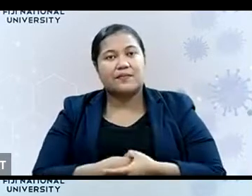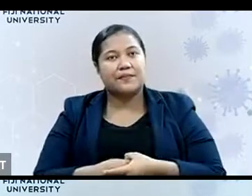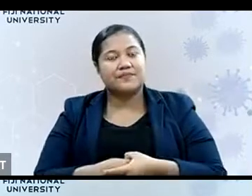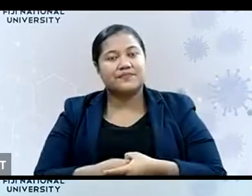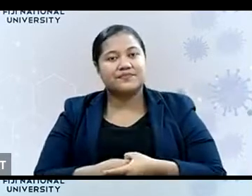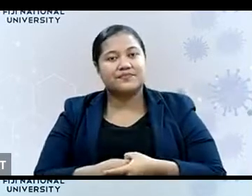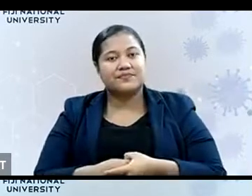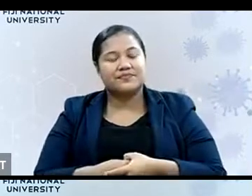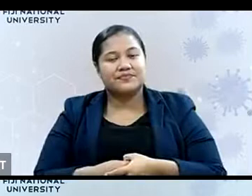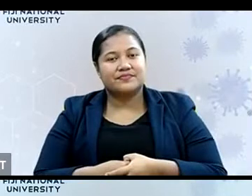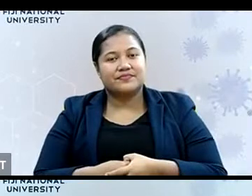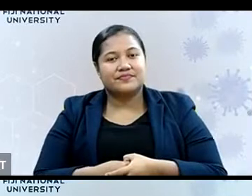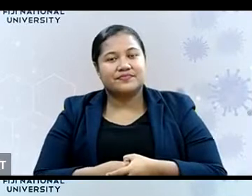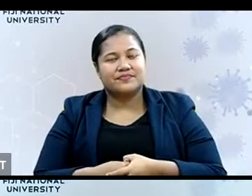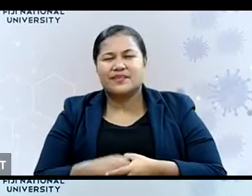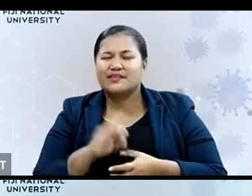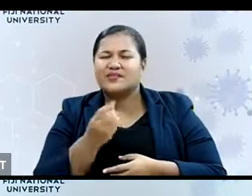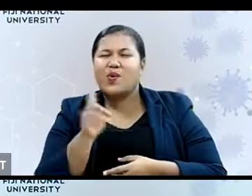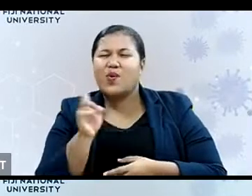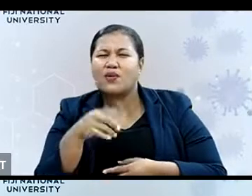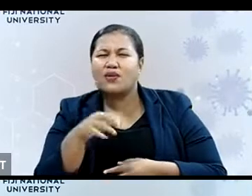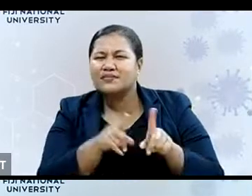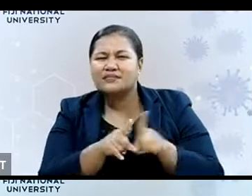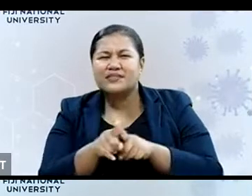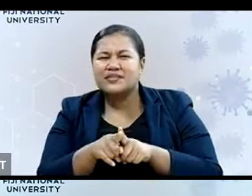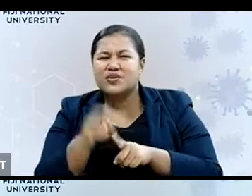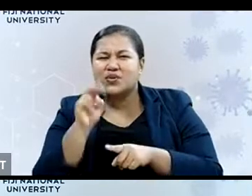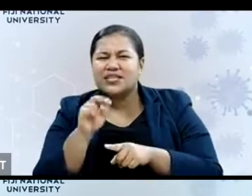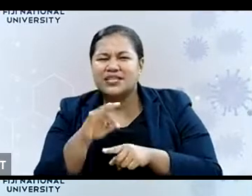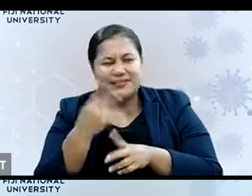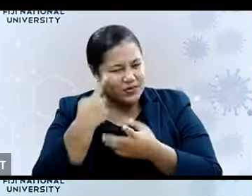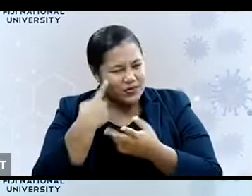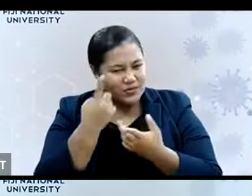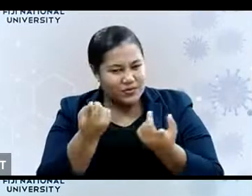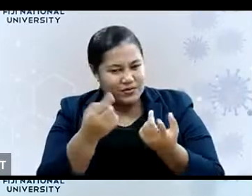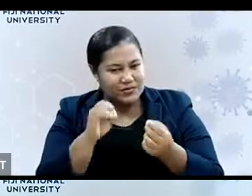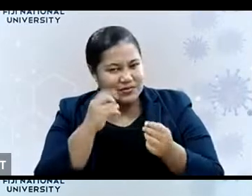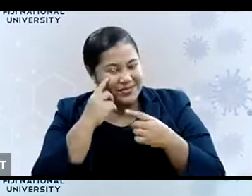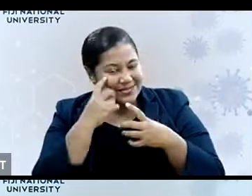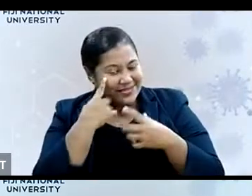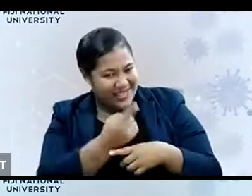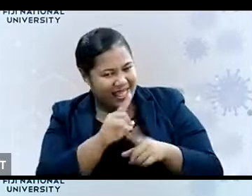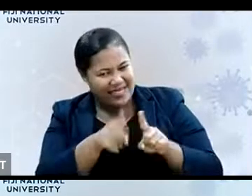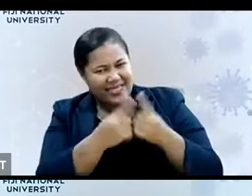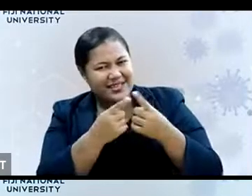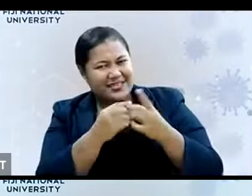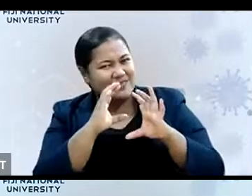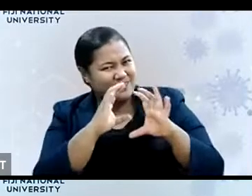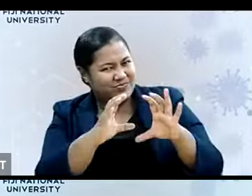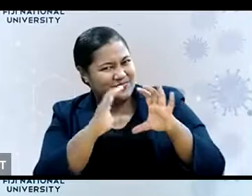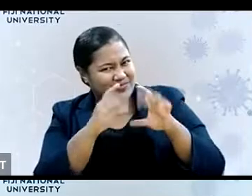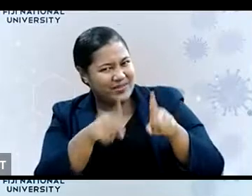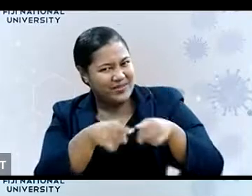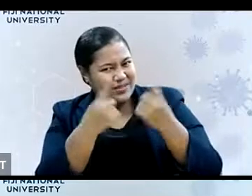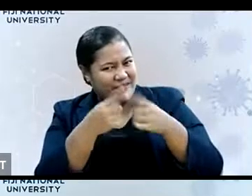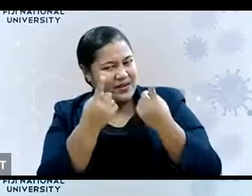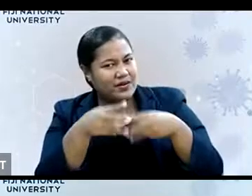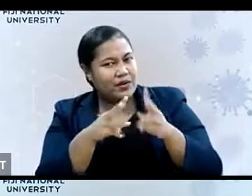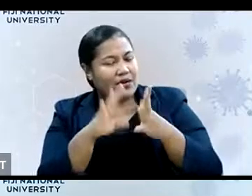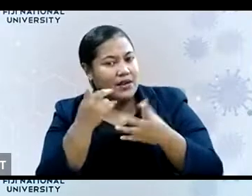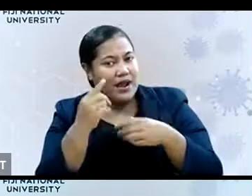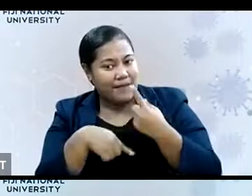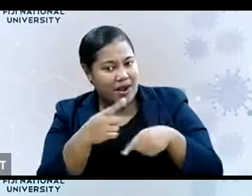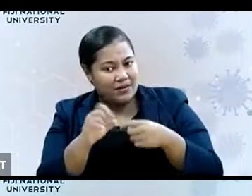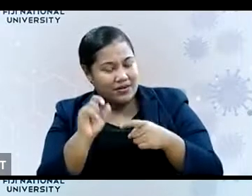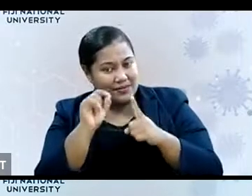What does it mean that you need to amplify things? So the amplification on the PCR, and the next question I think connected to that about the